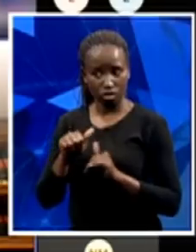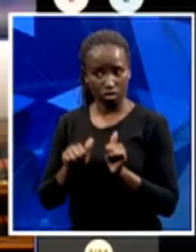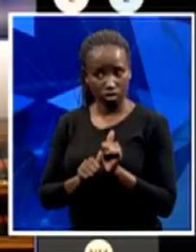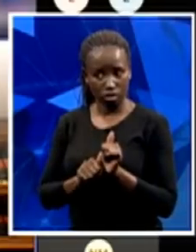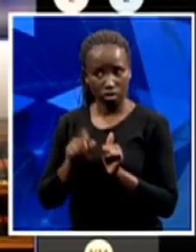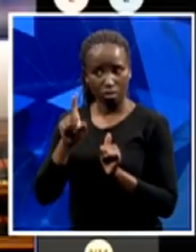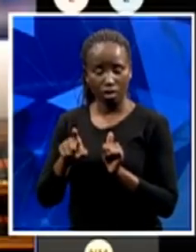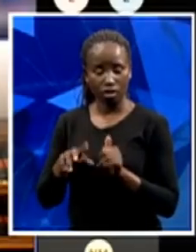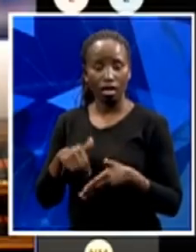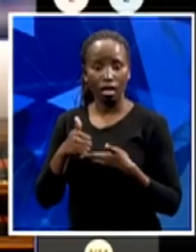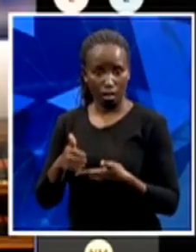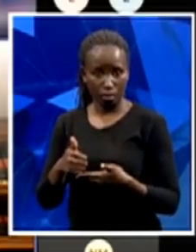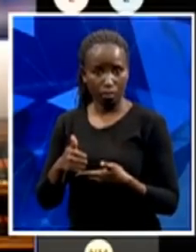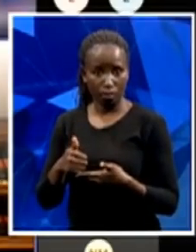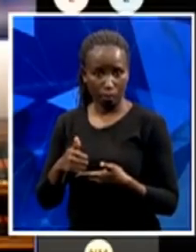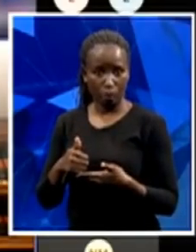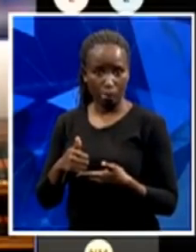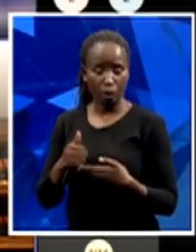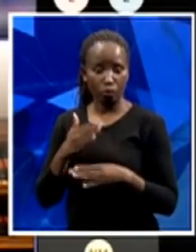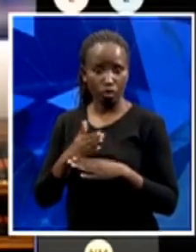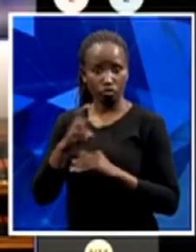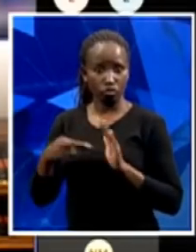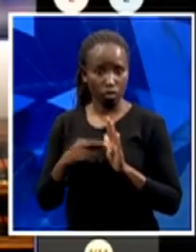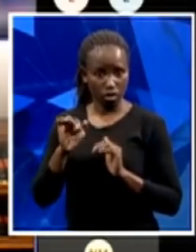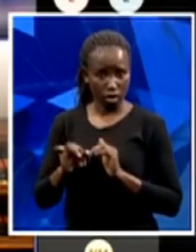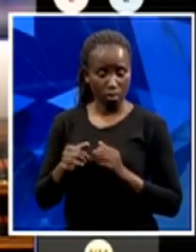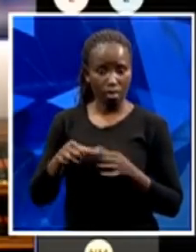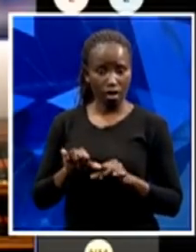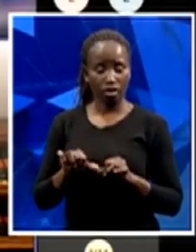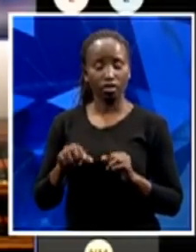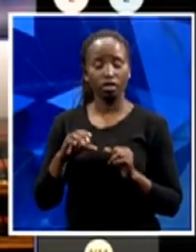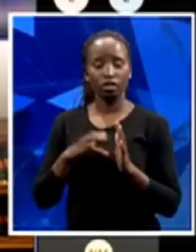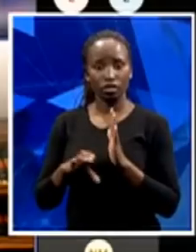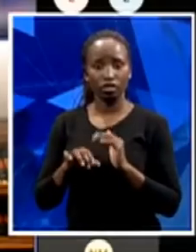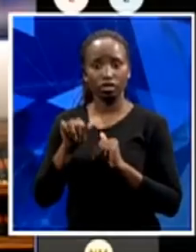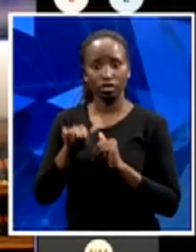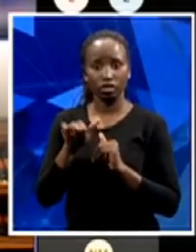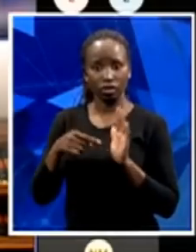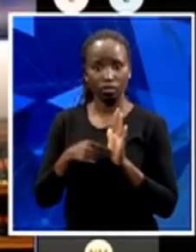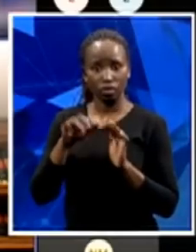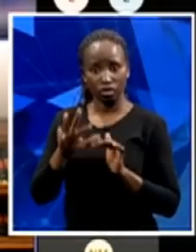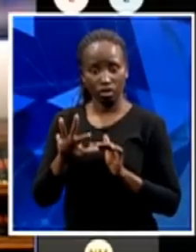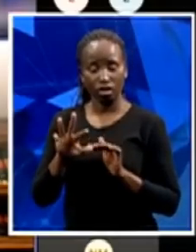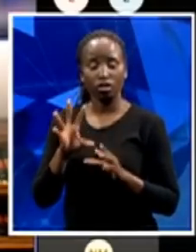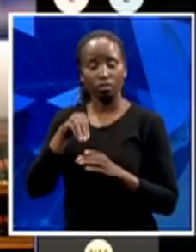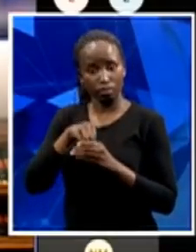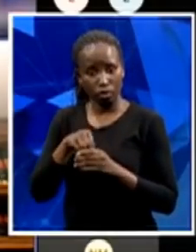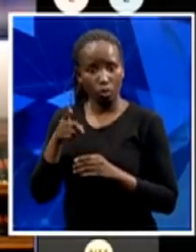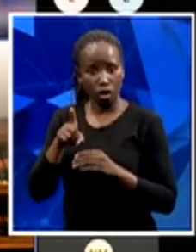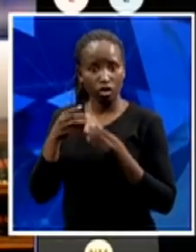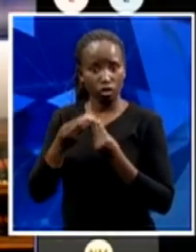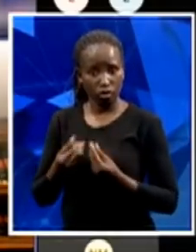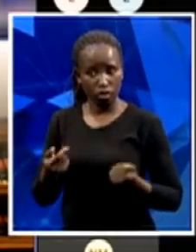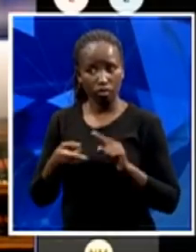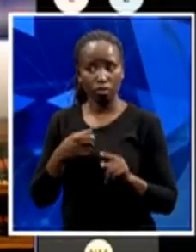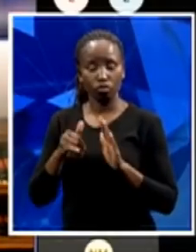clearly, if one reads section 16.9 together with the resolution of January 2018, which is in clear and